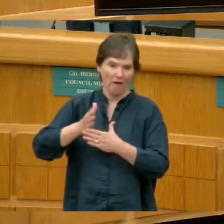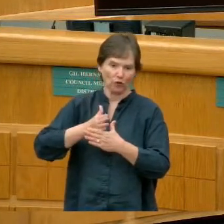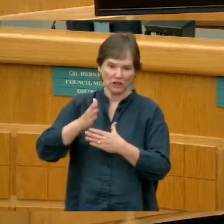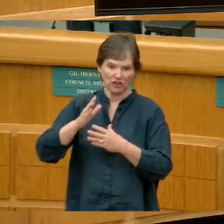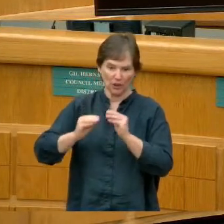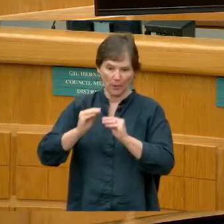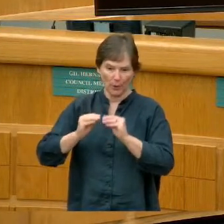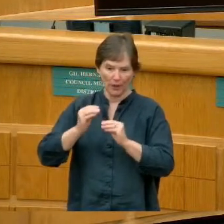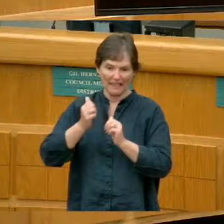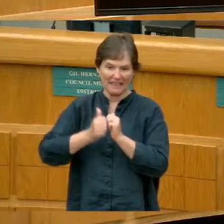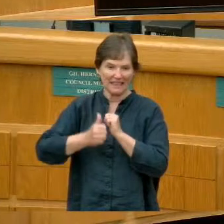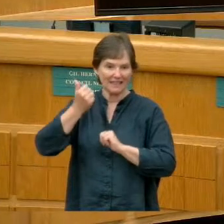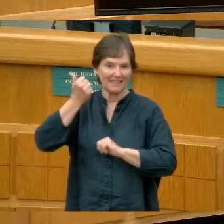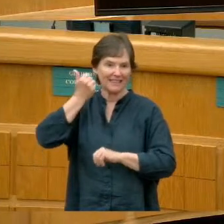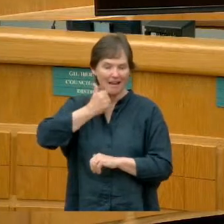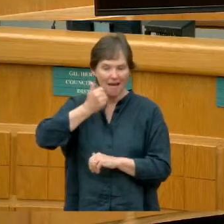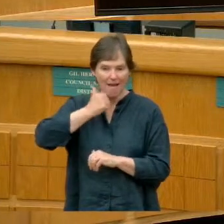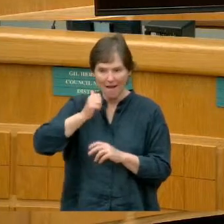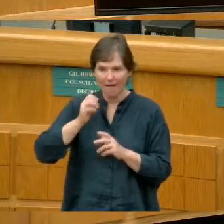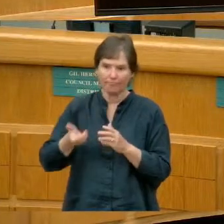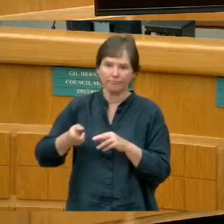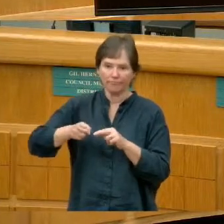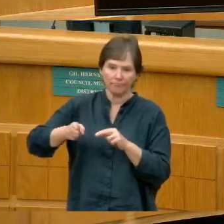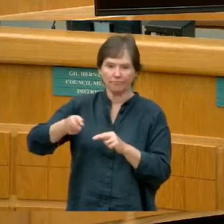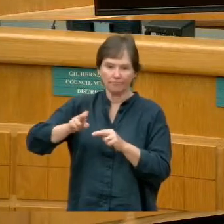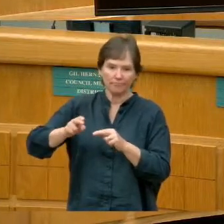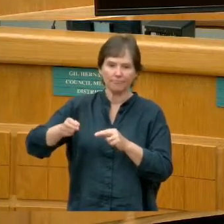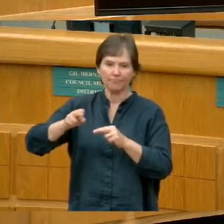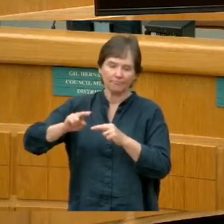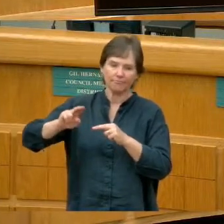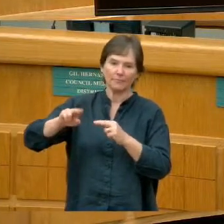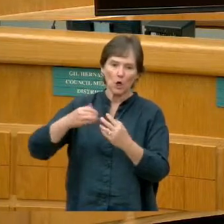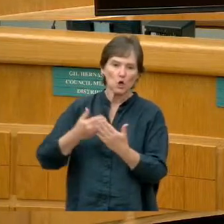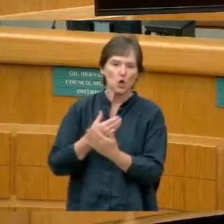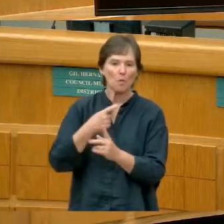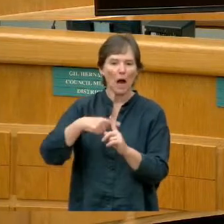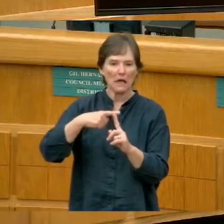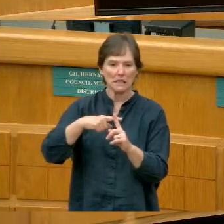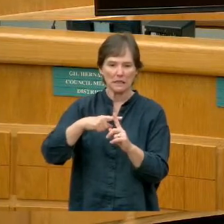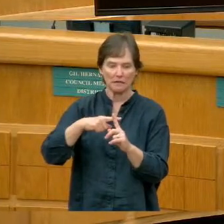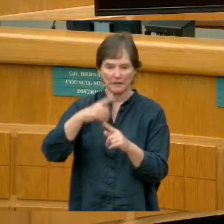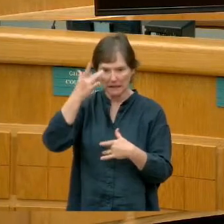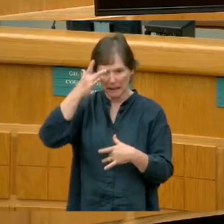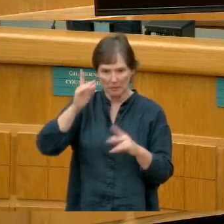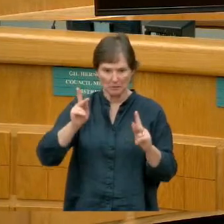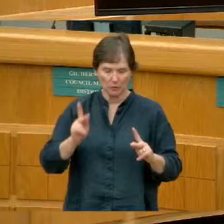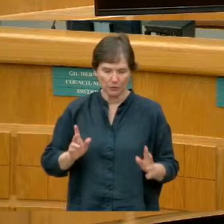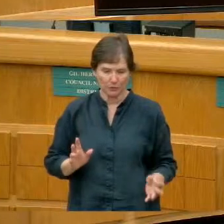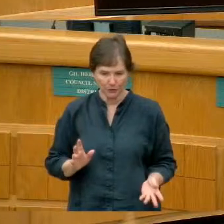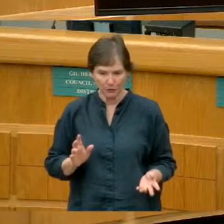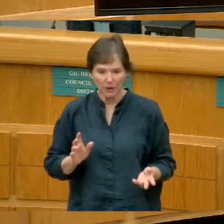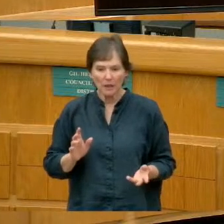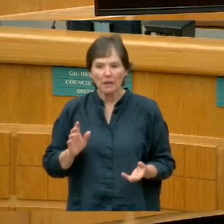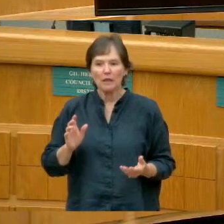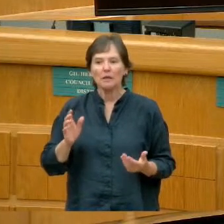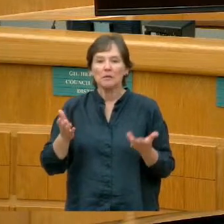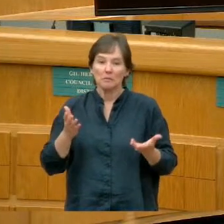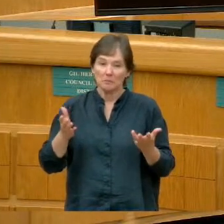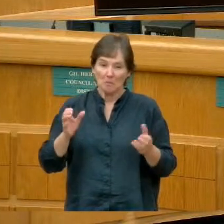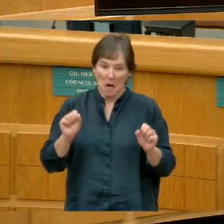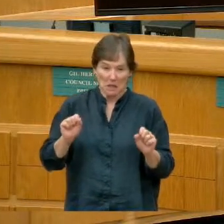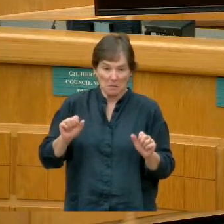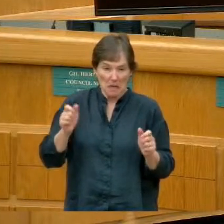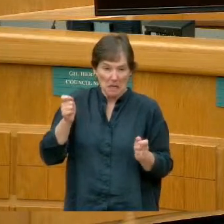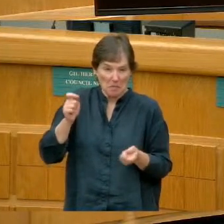it shows a trend of increasing new positives. So while there is a decrease, we don't want to be excited about